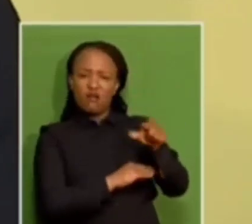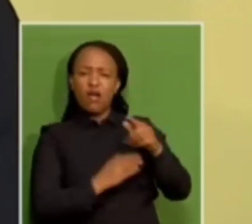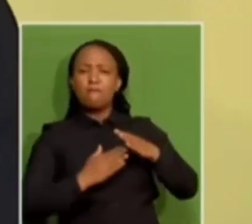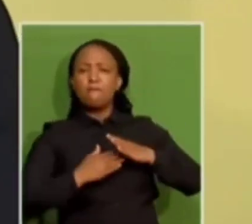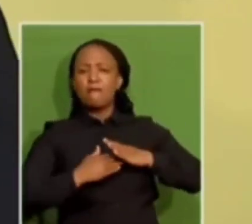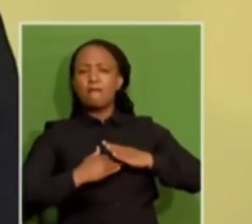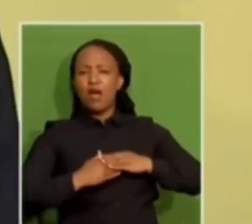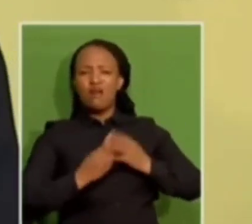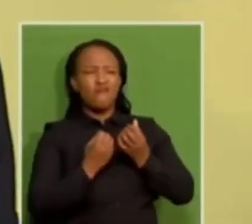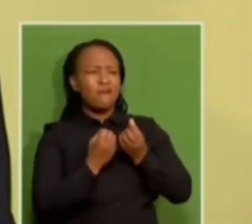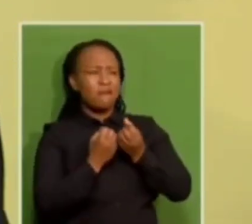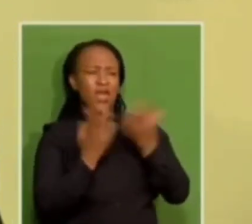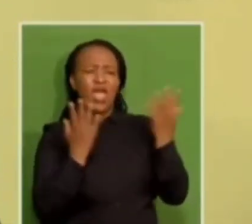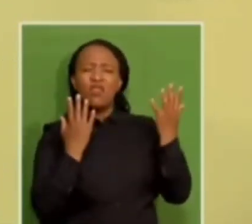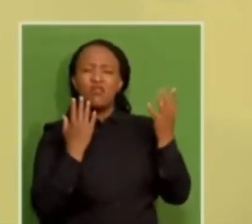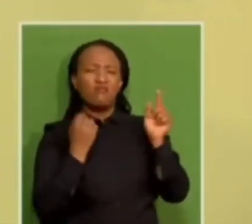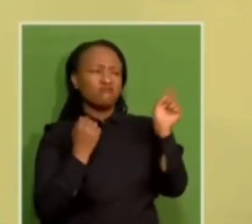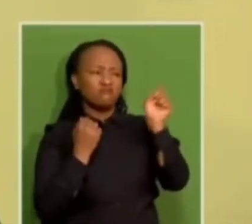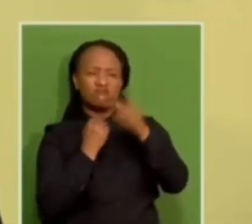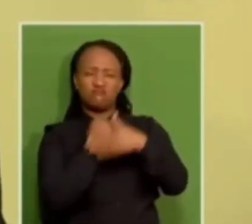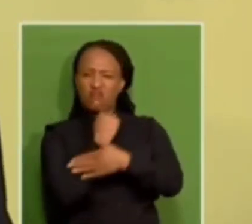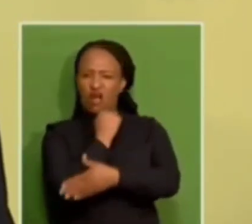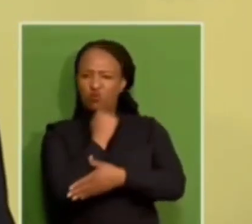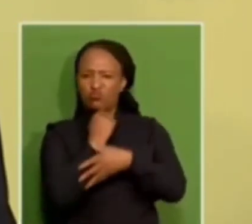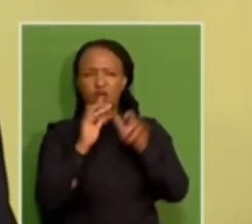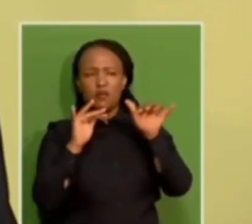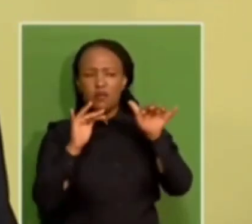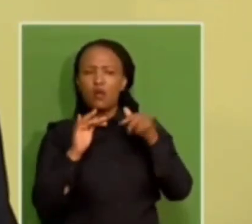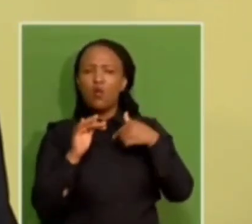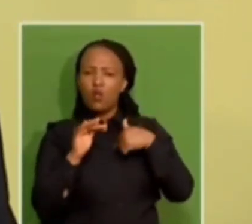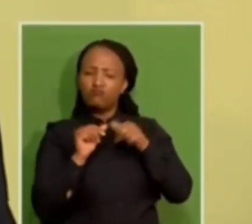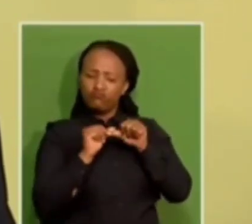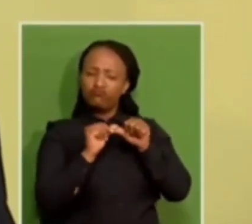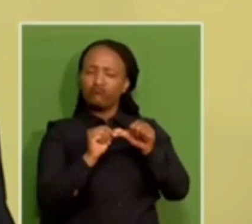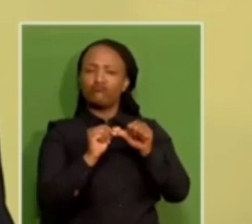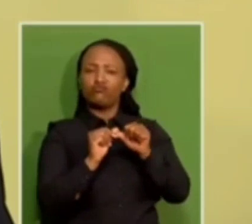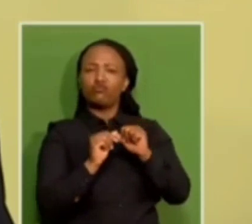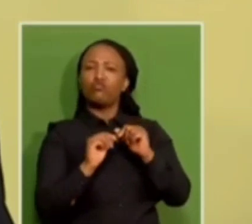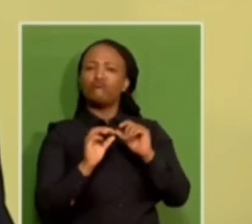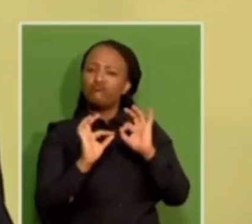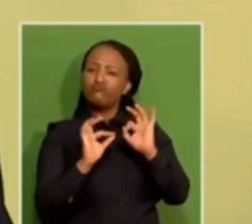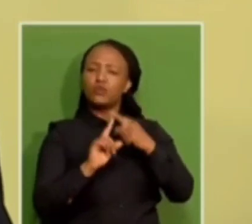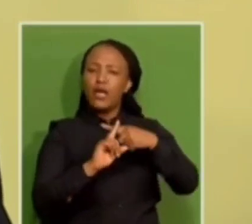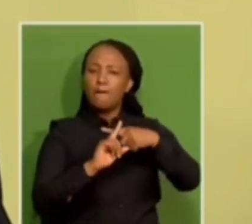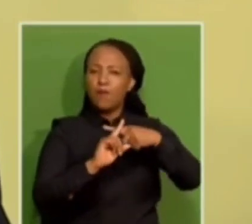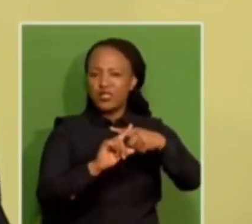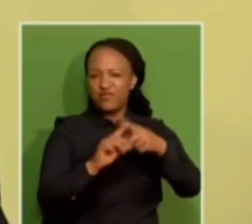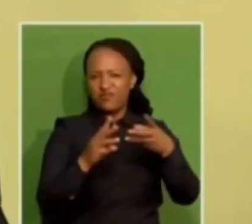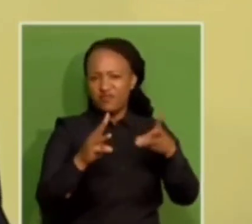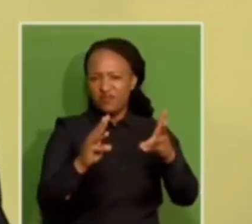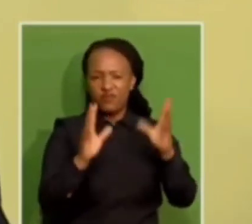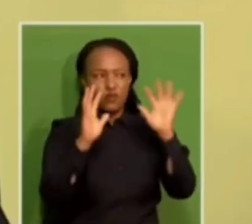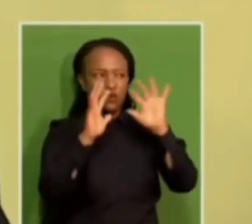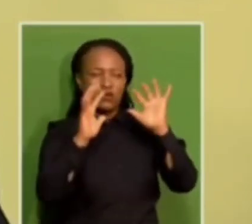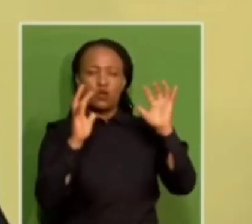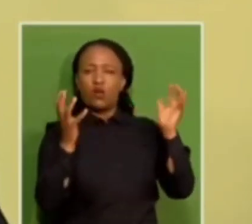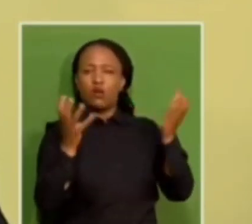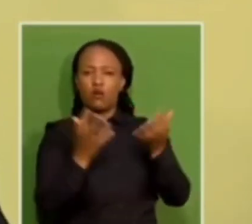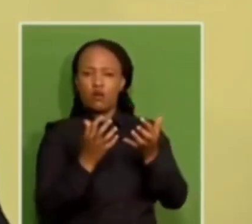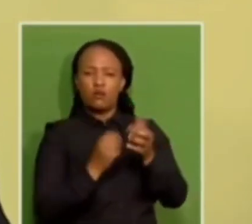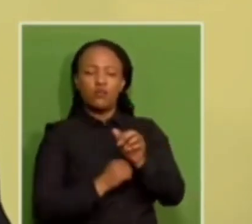Nations will continue to play a constructive role in world affairs in